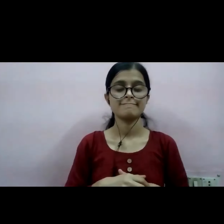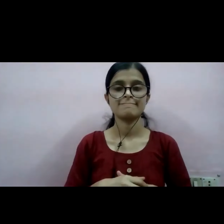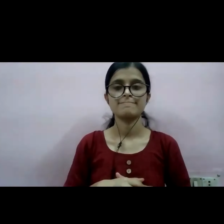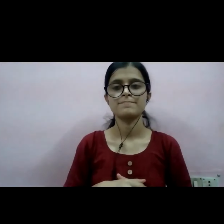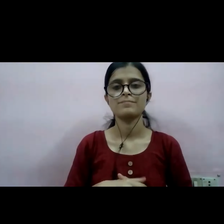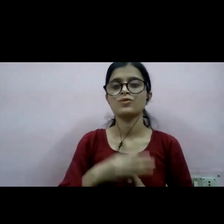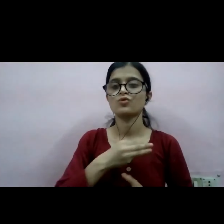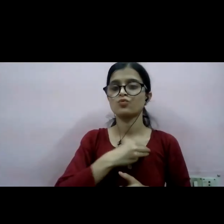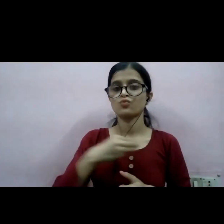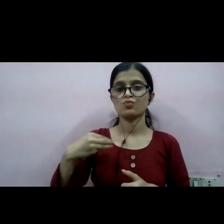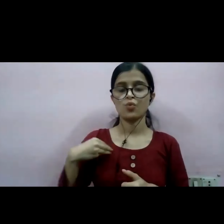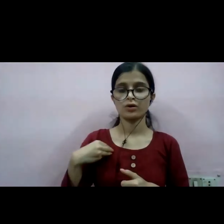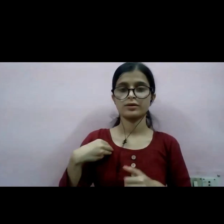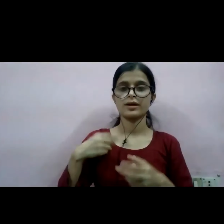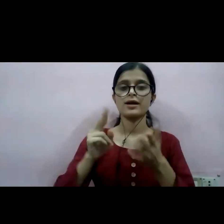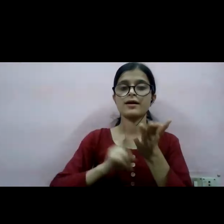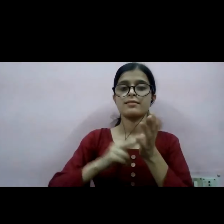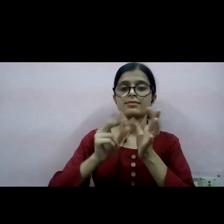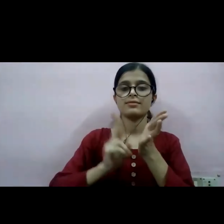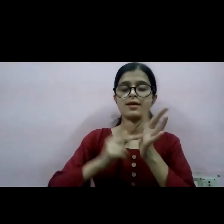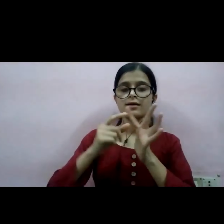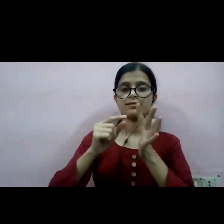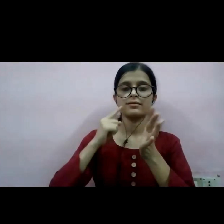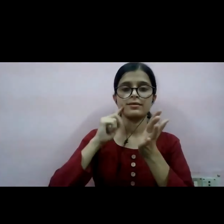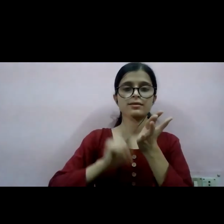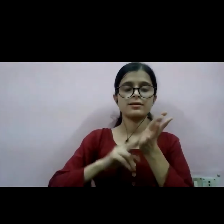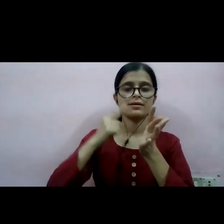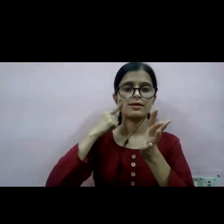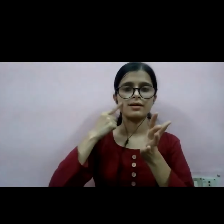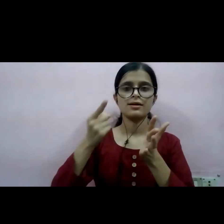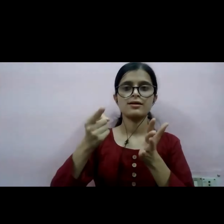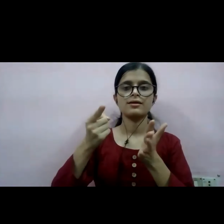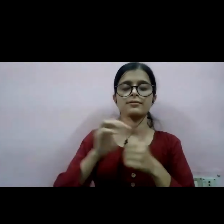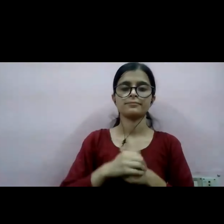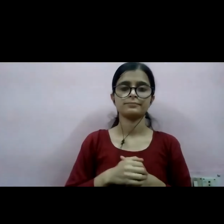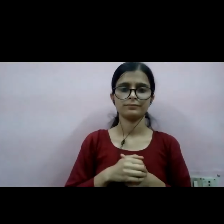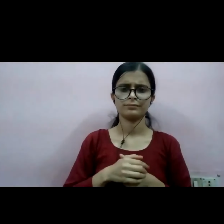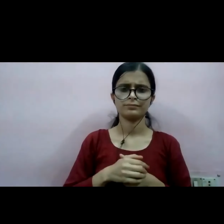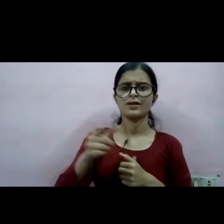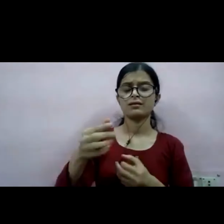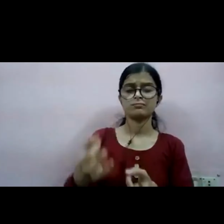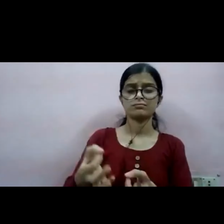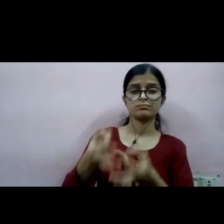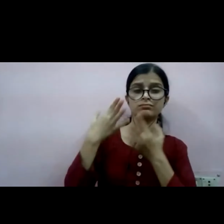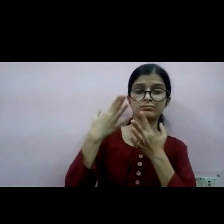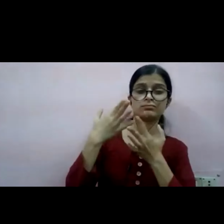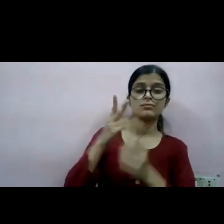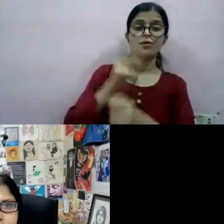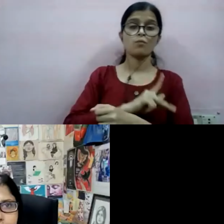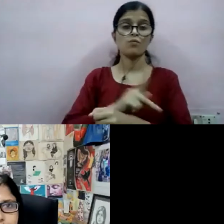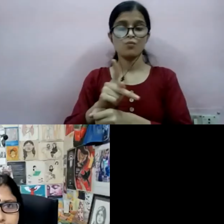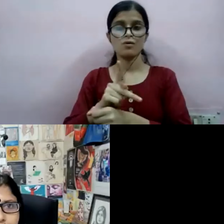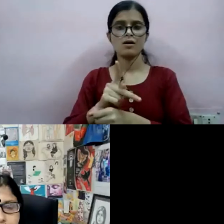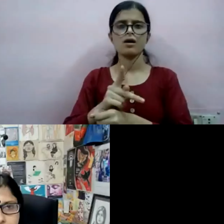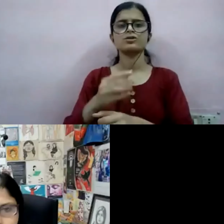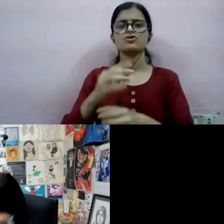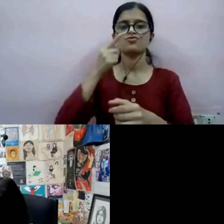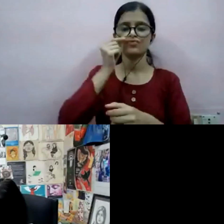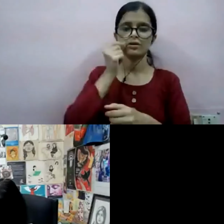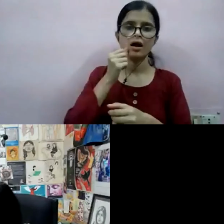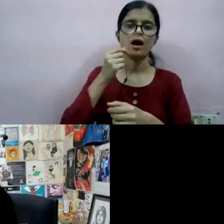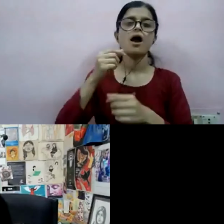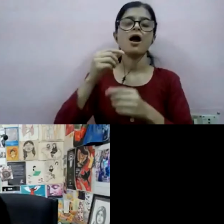Dr. Nandini Ghosh, who specializes in the area of gender and disability, and who